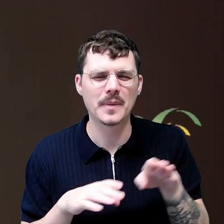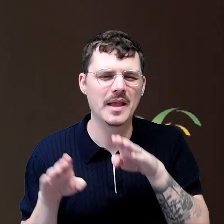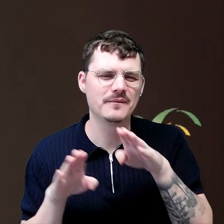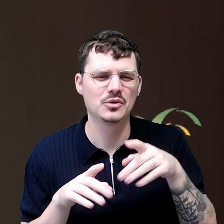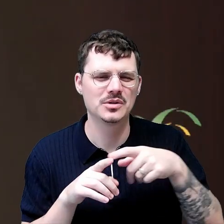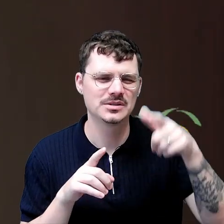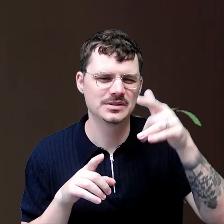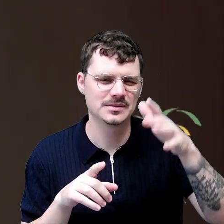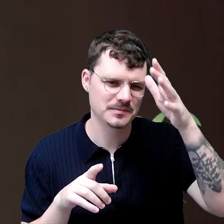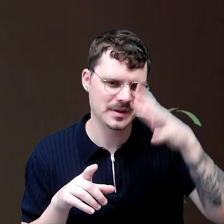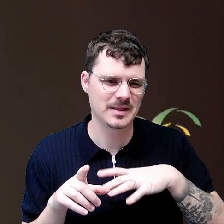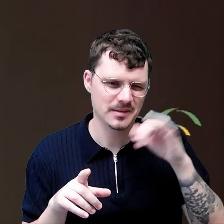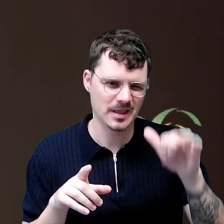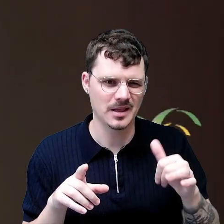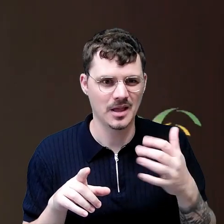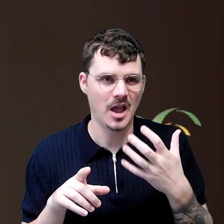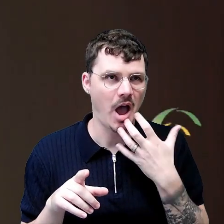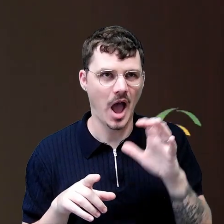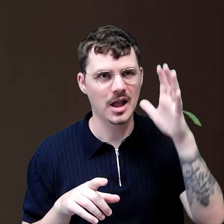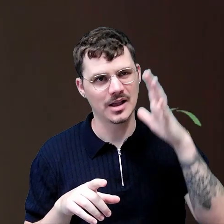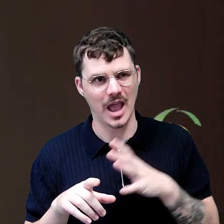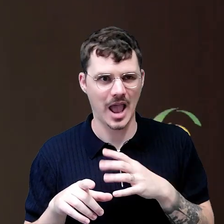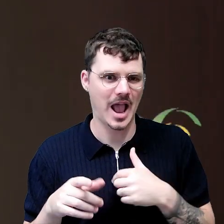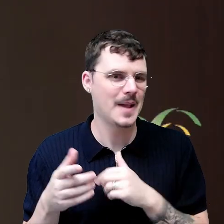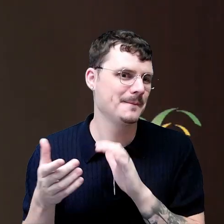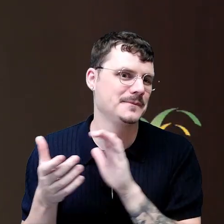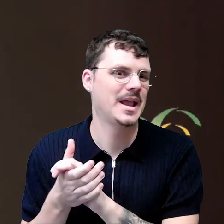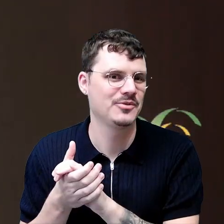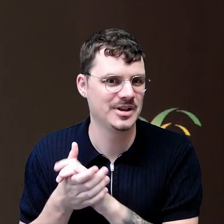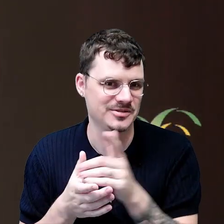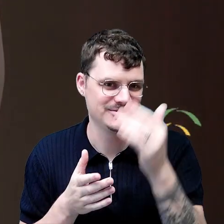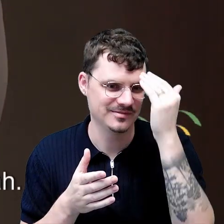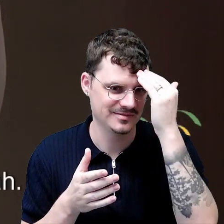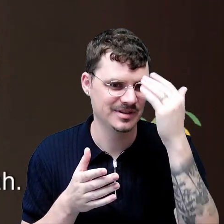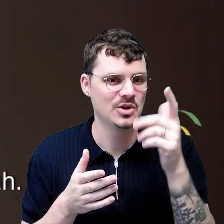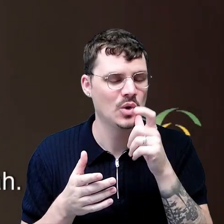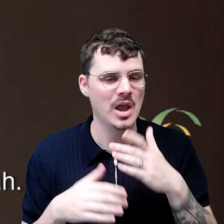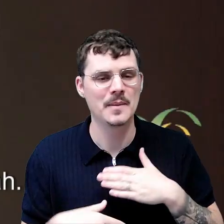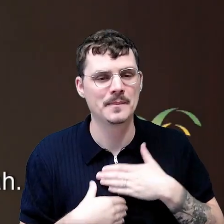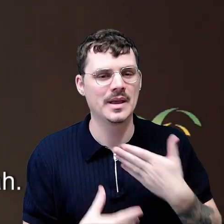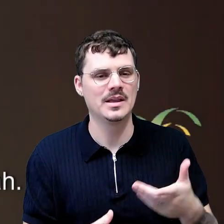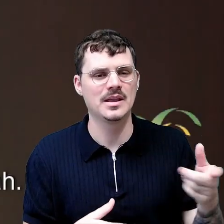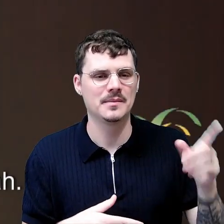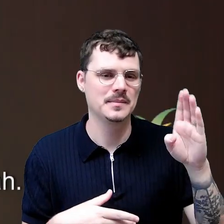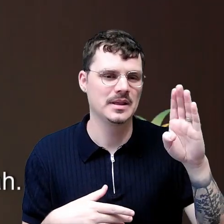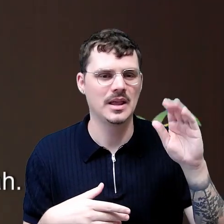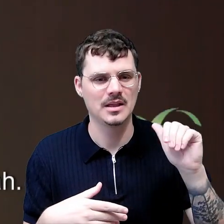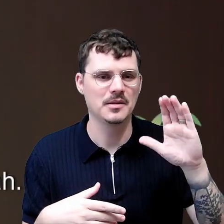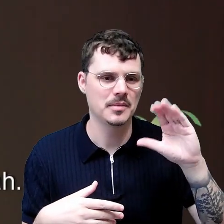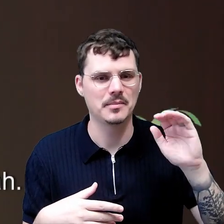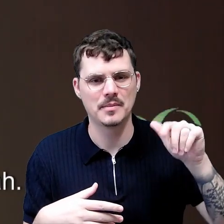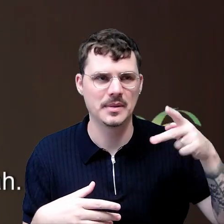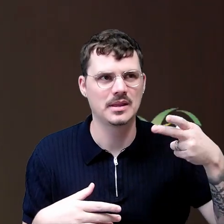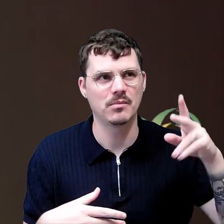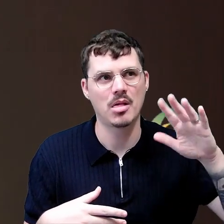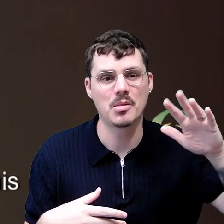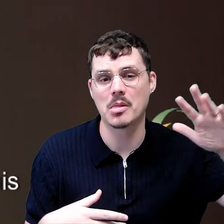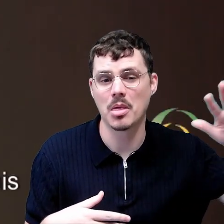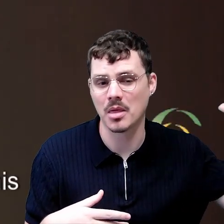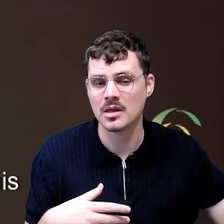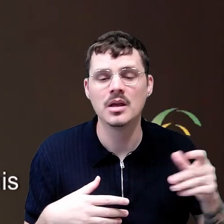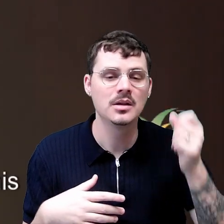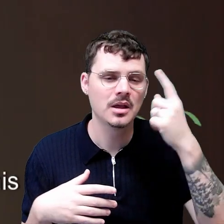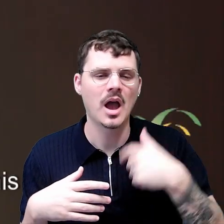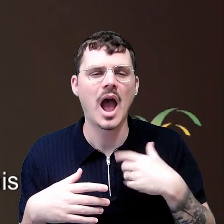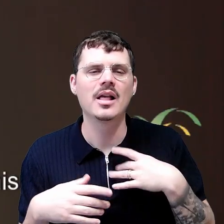behaviorist guy, the hot guy that I got married to, that's admits to being a BCBA, PhD, blah, blah, blah. Well,